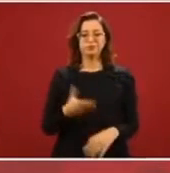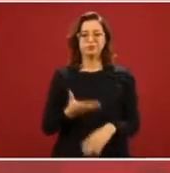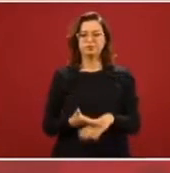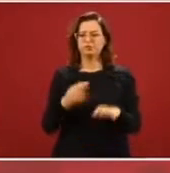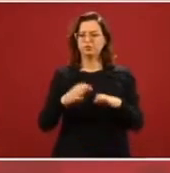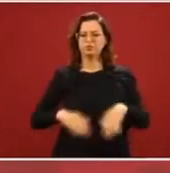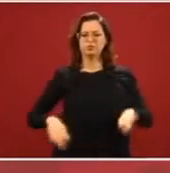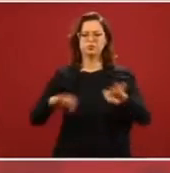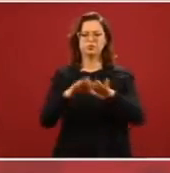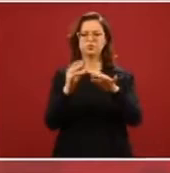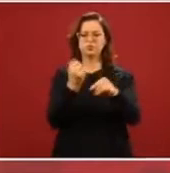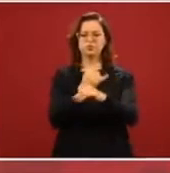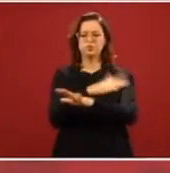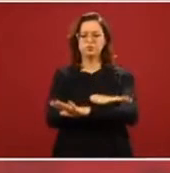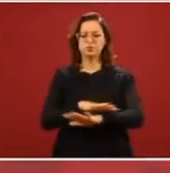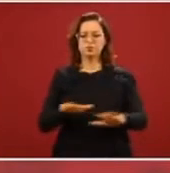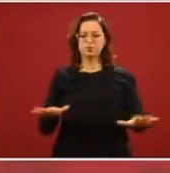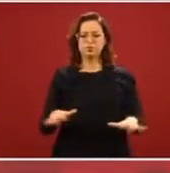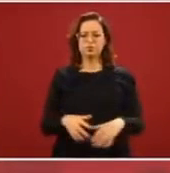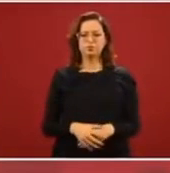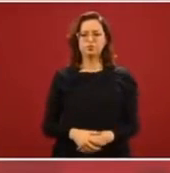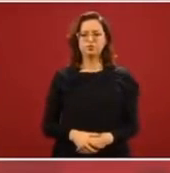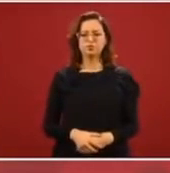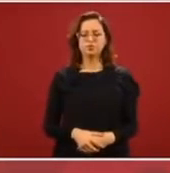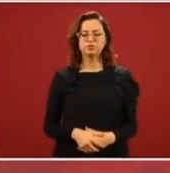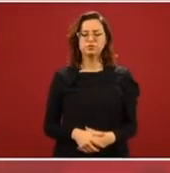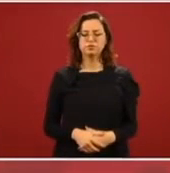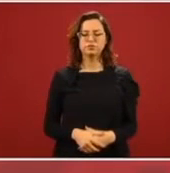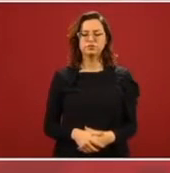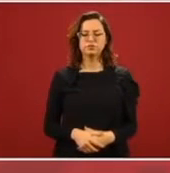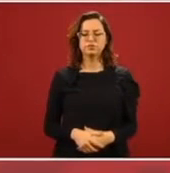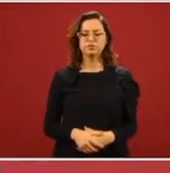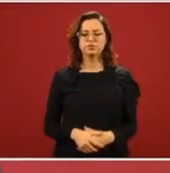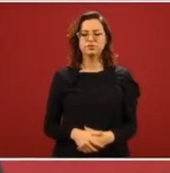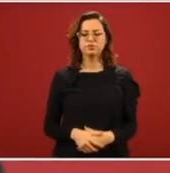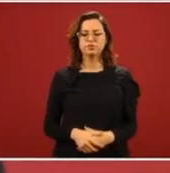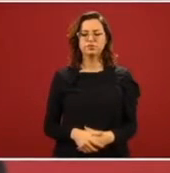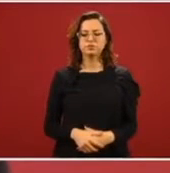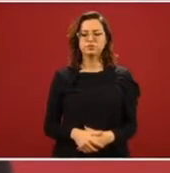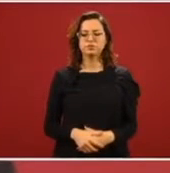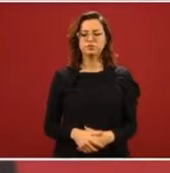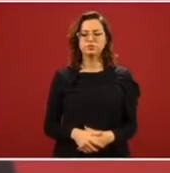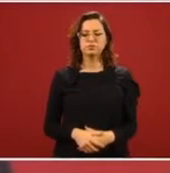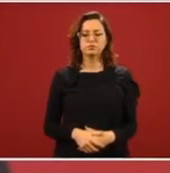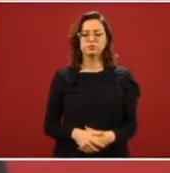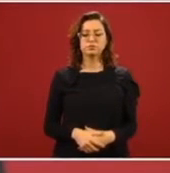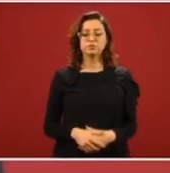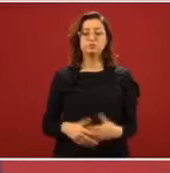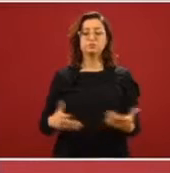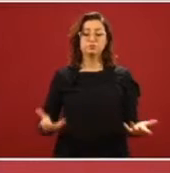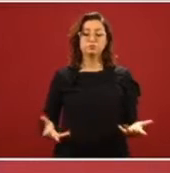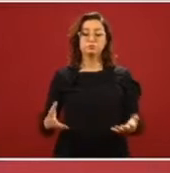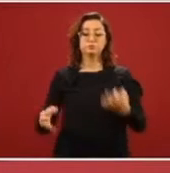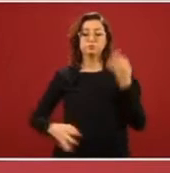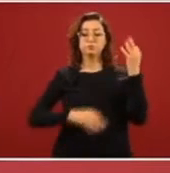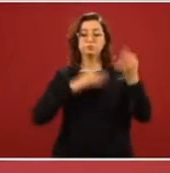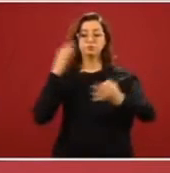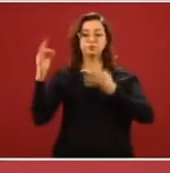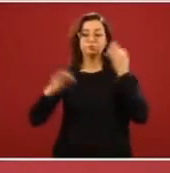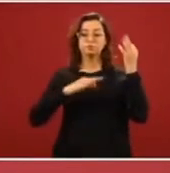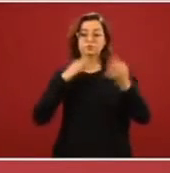la información. because the information is very Es important. parte de la campaña It is part